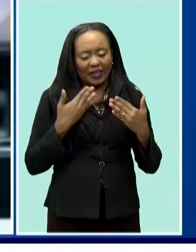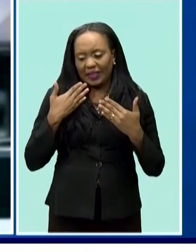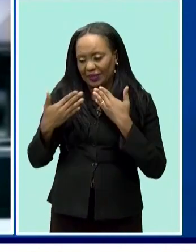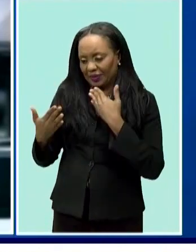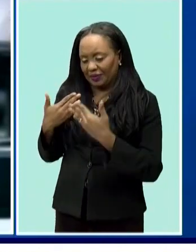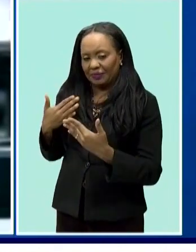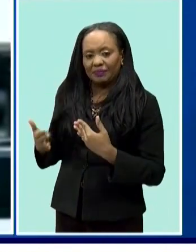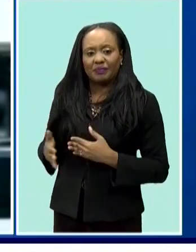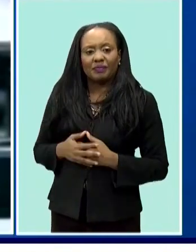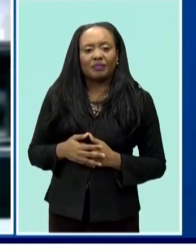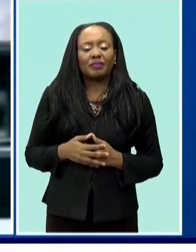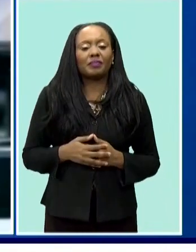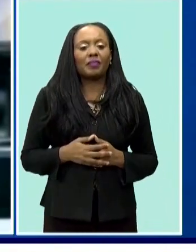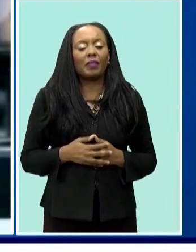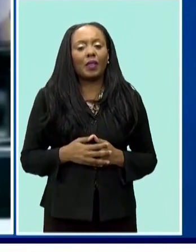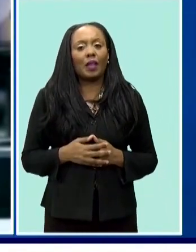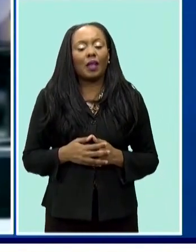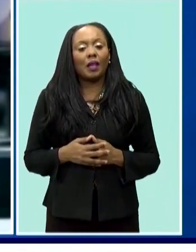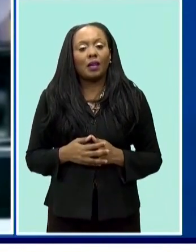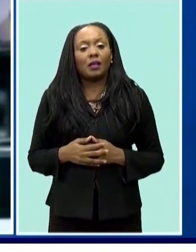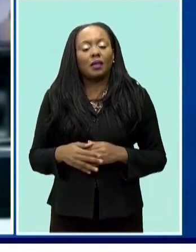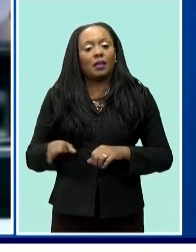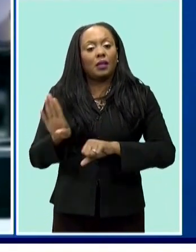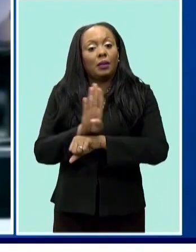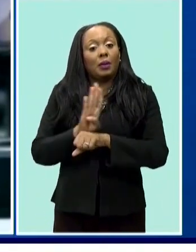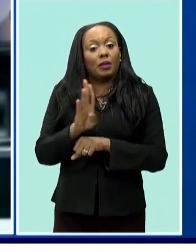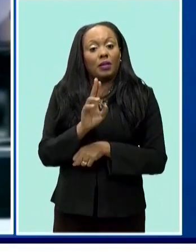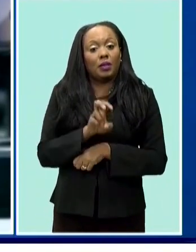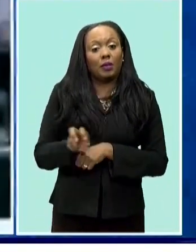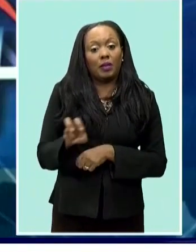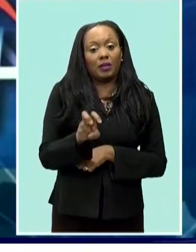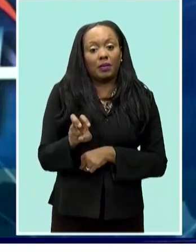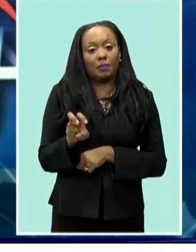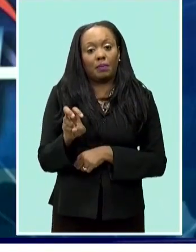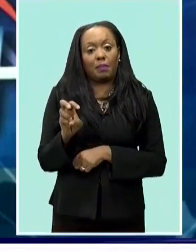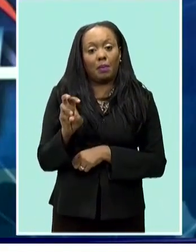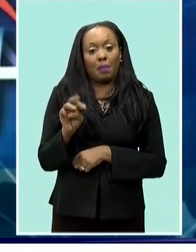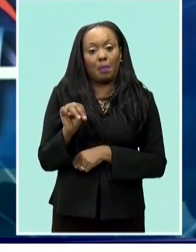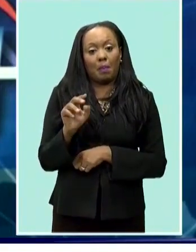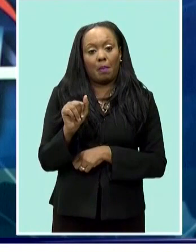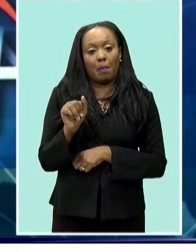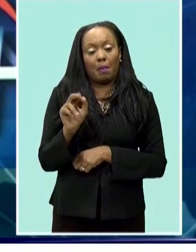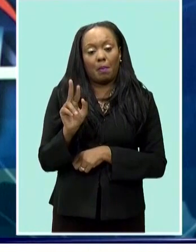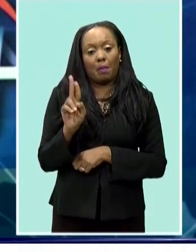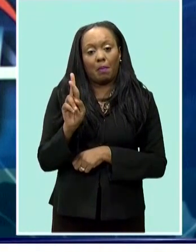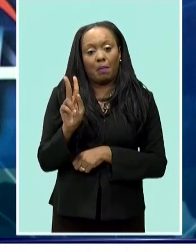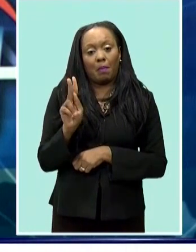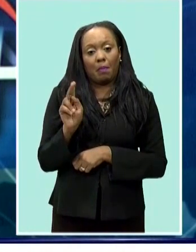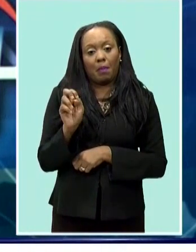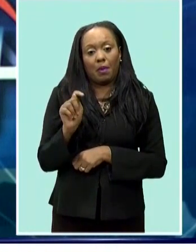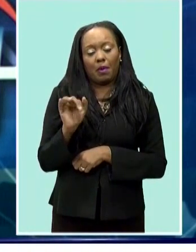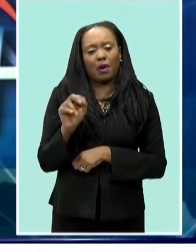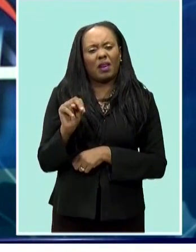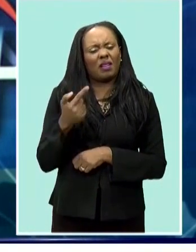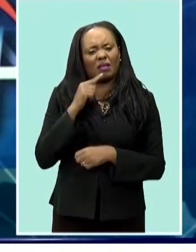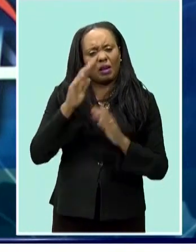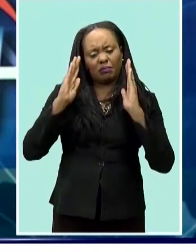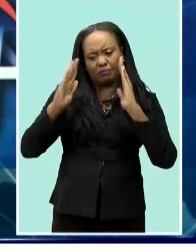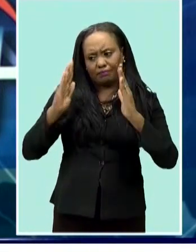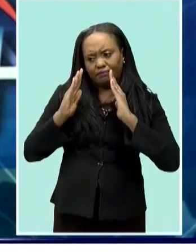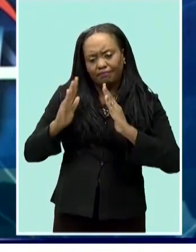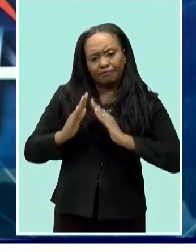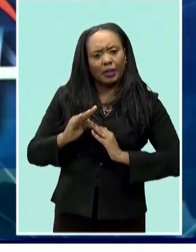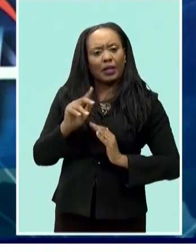that analogy. Well, the Barbados Tourism Marketing Incorporated is paying close attention to the developments surrounding regional